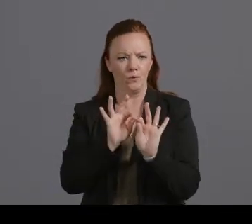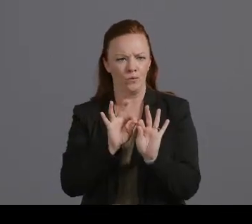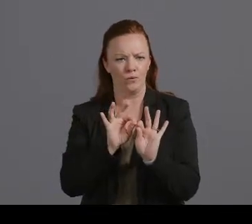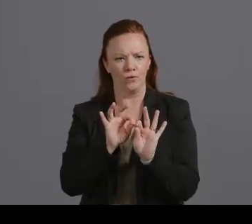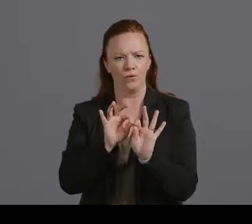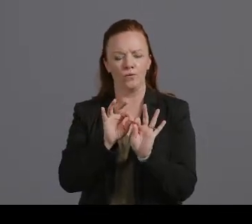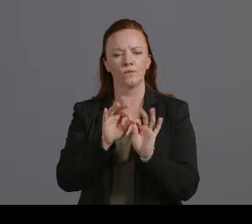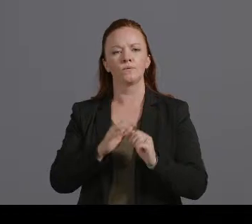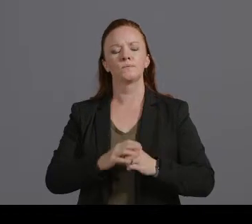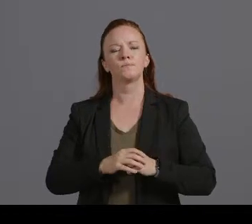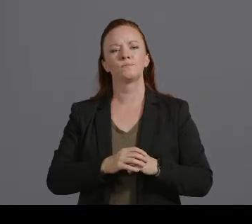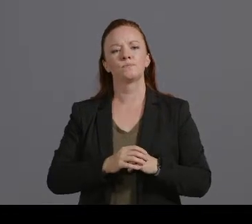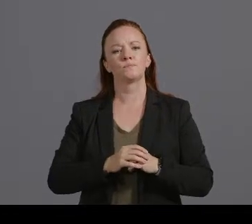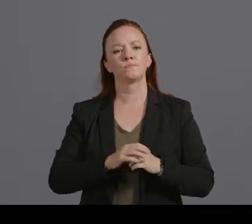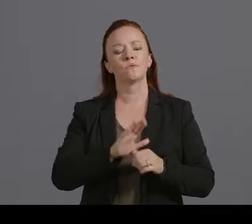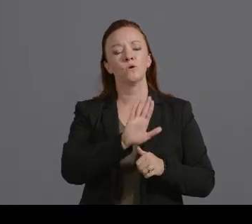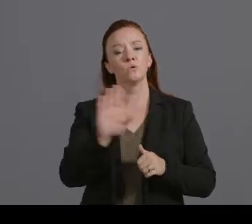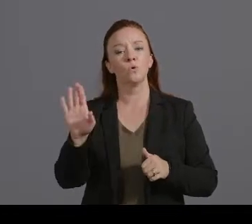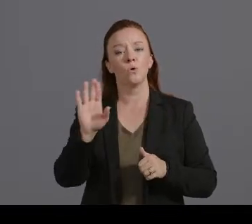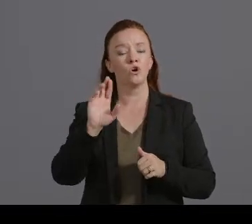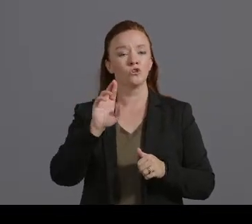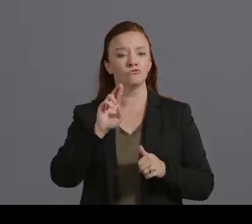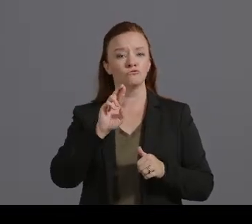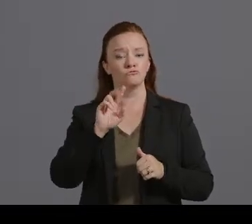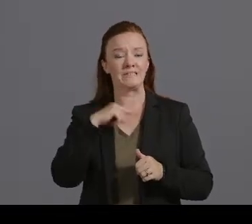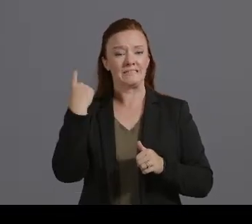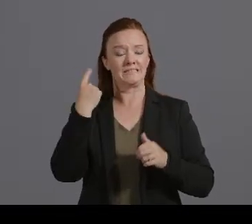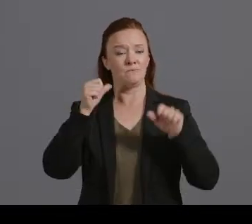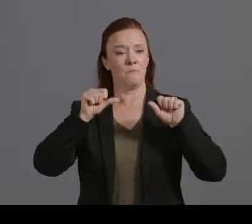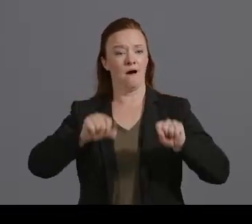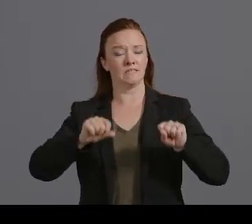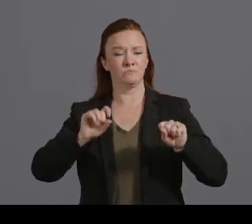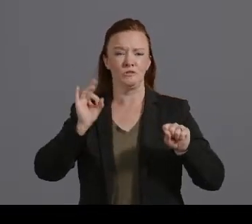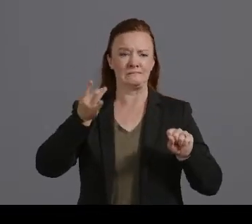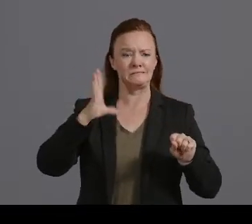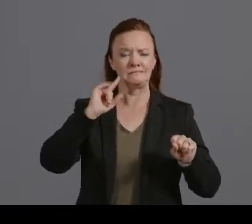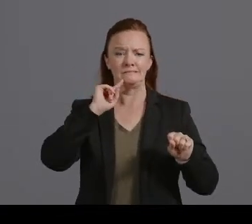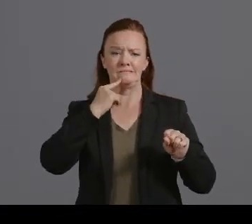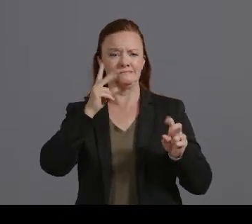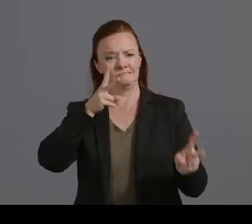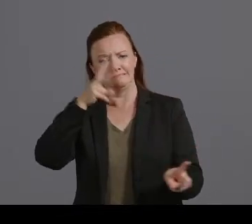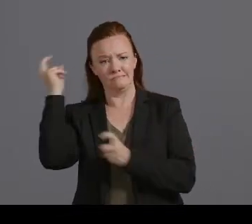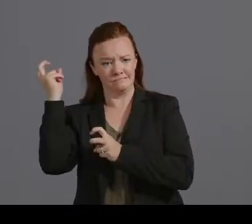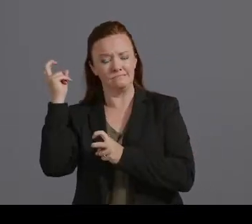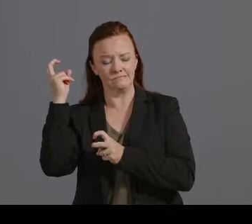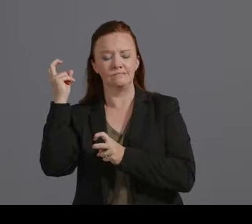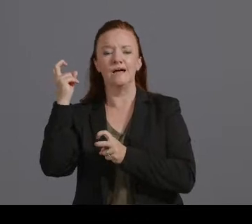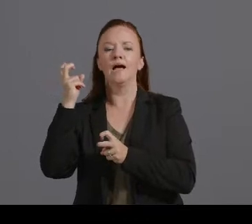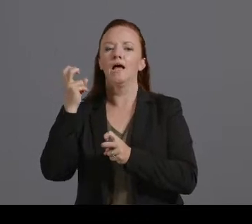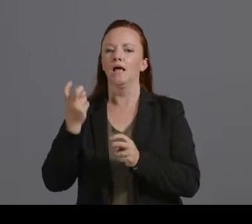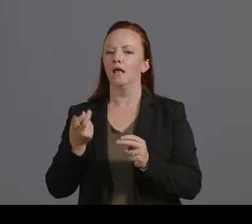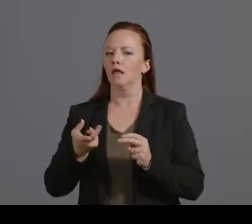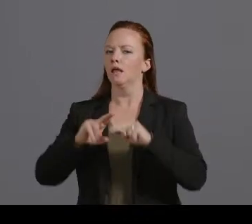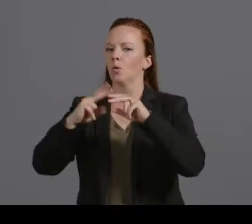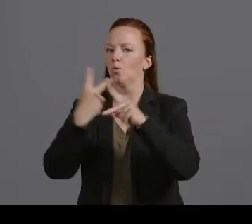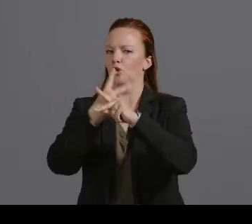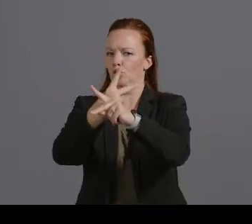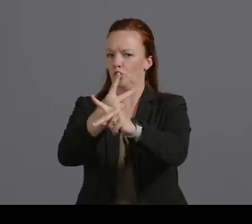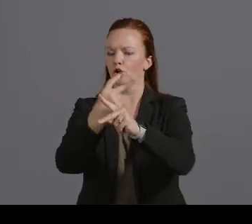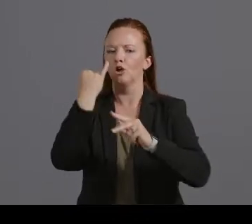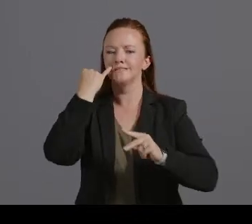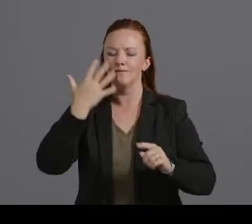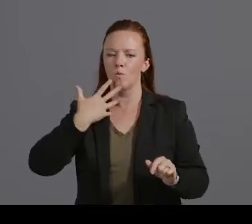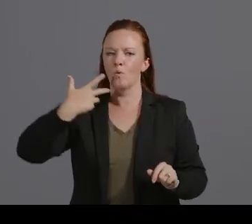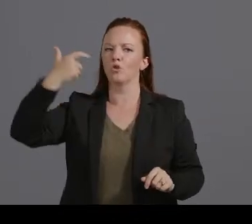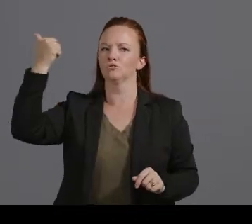for severe outcomes of COVID-19, including infection, hospitalization, and rate, increase with your age group. And so you